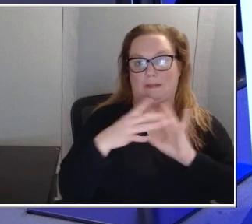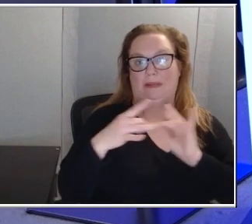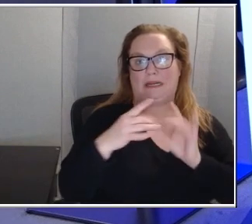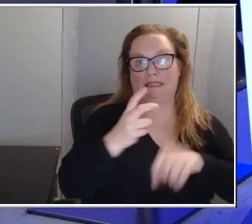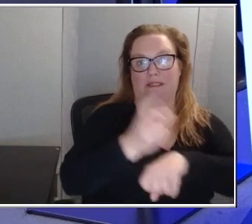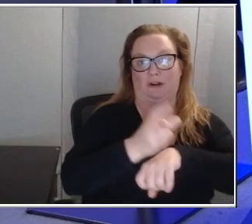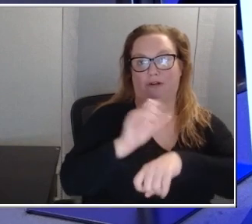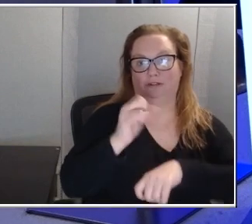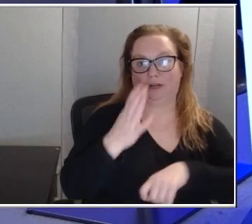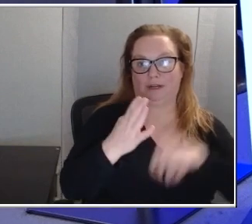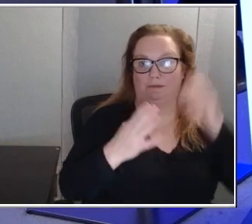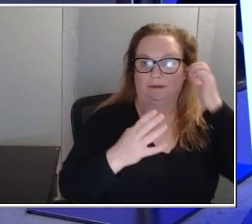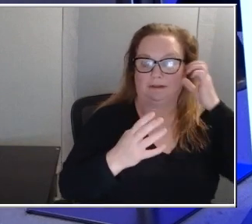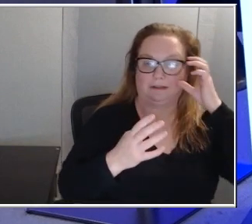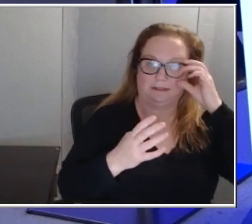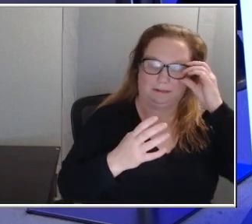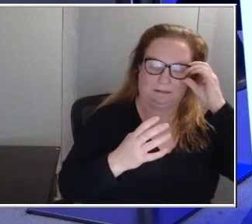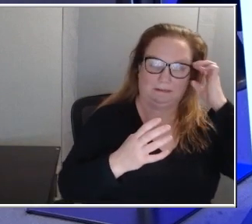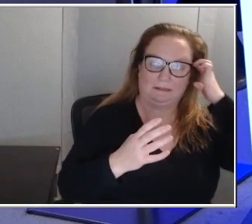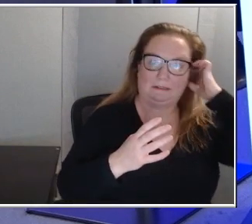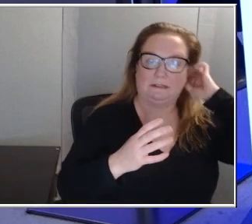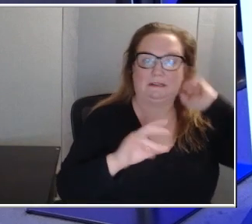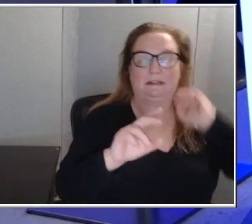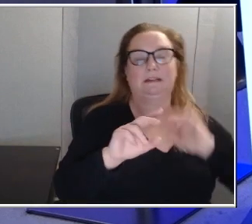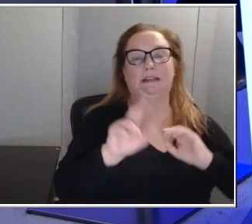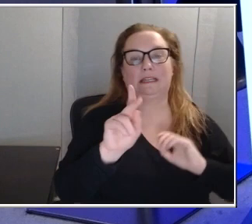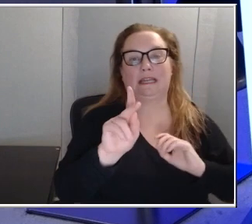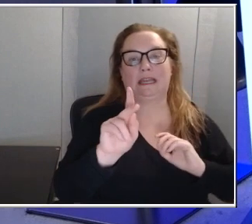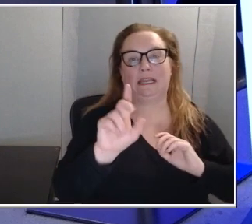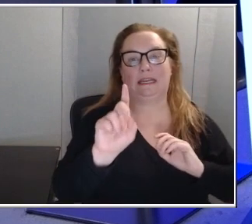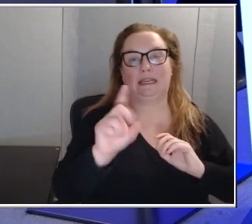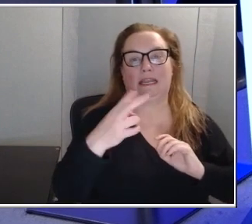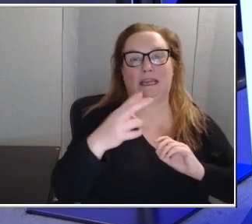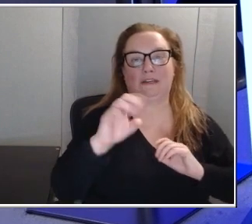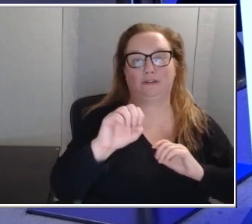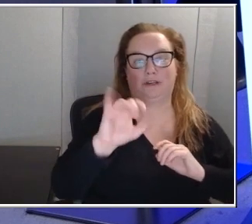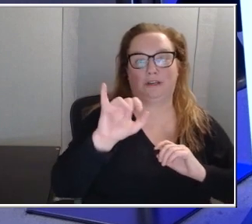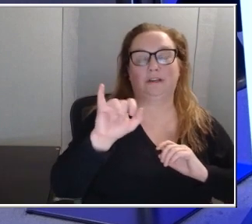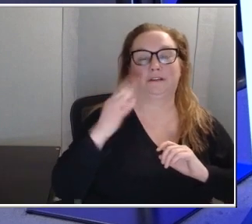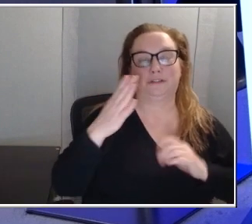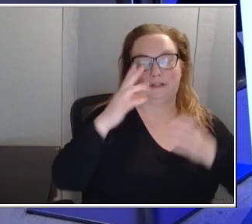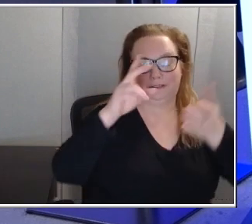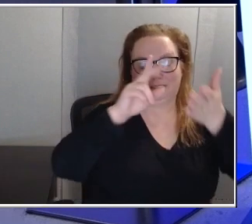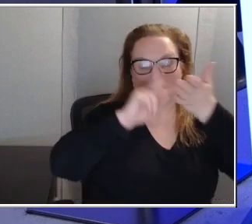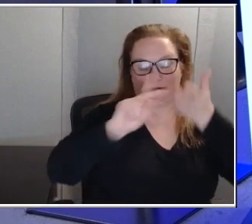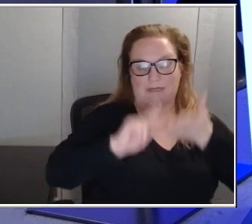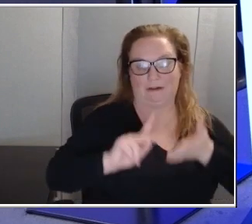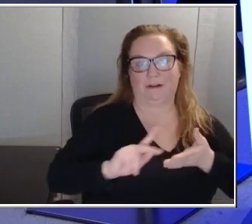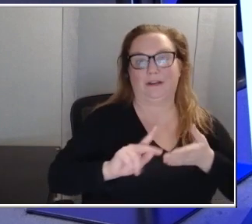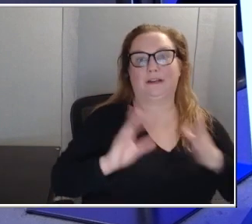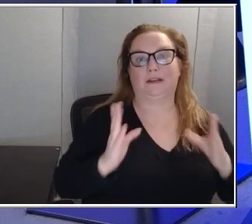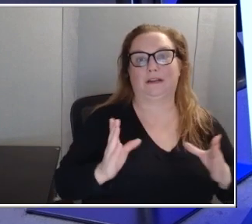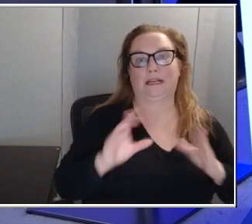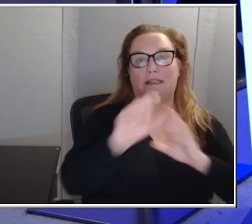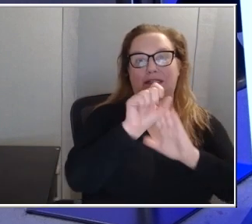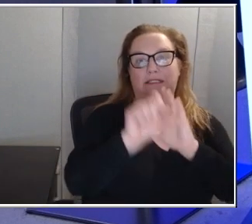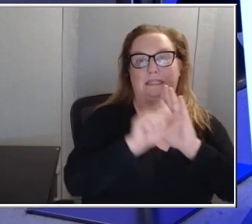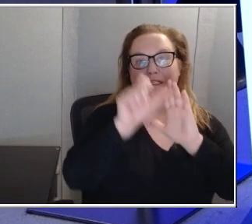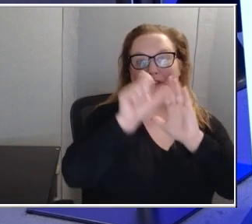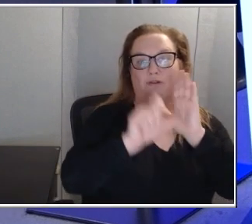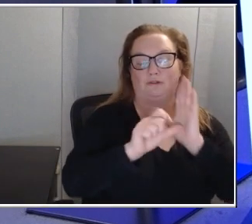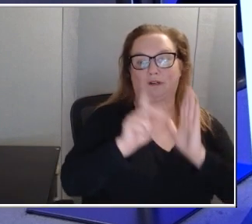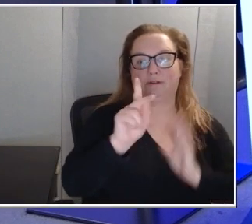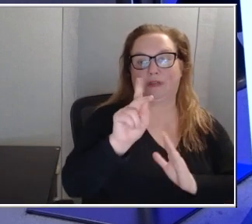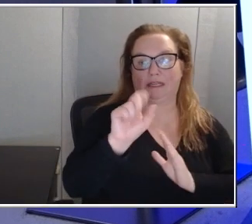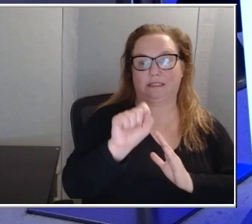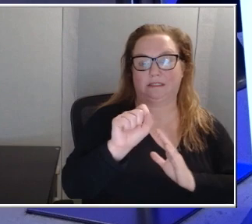job. That was KDHE Secretary. I think that was a harder job. And then he was the State Surgeon of Kansas. He's also